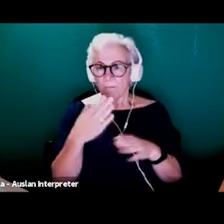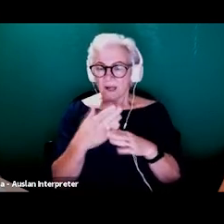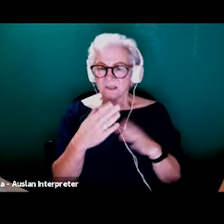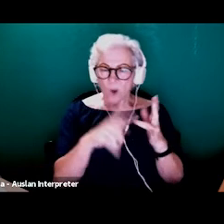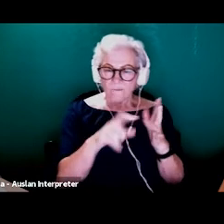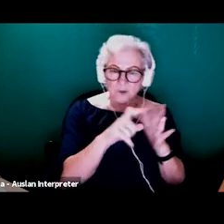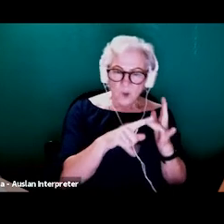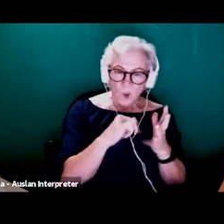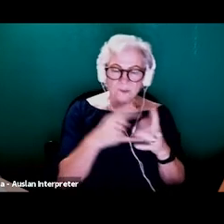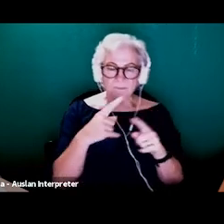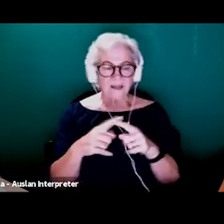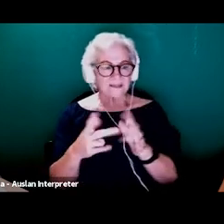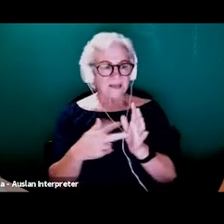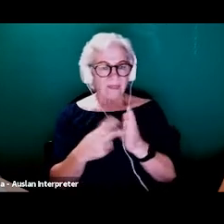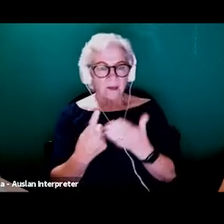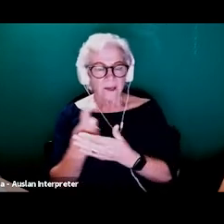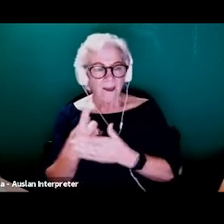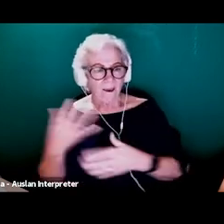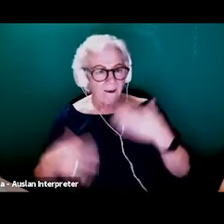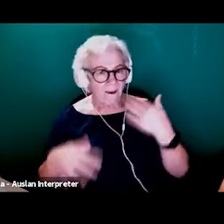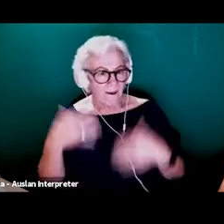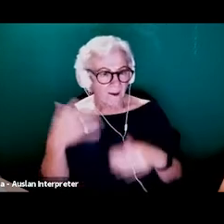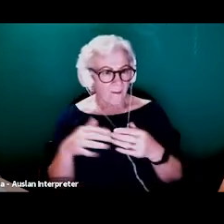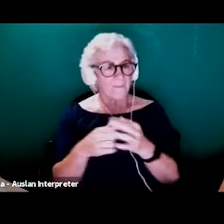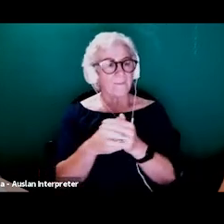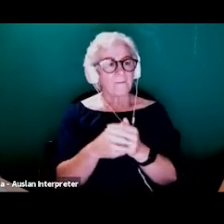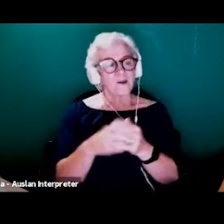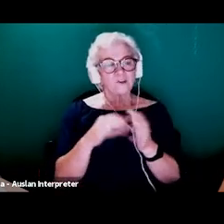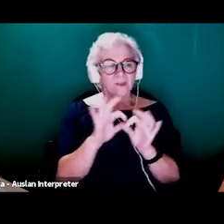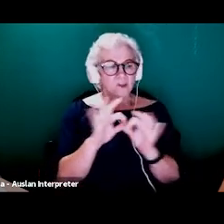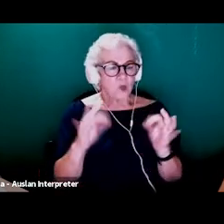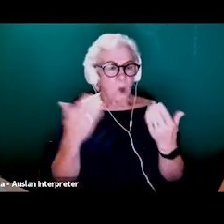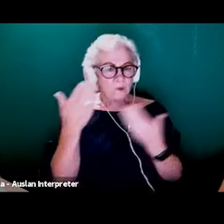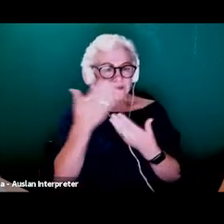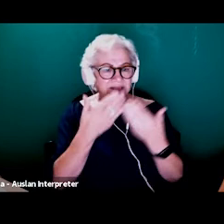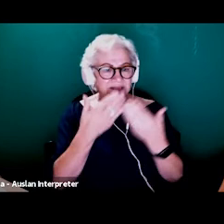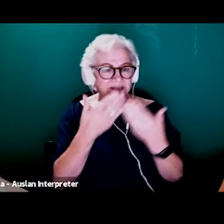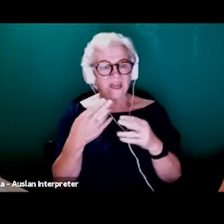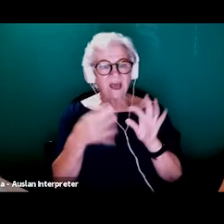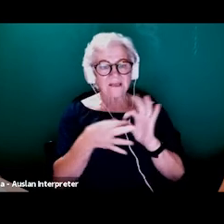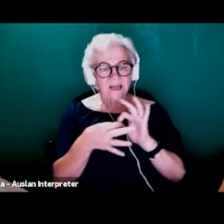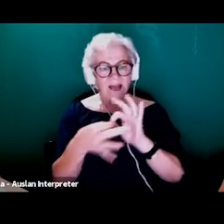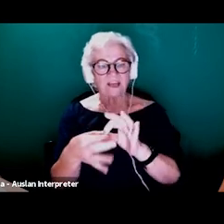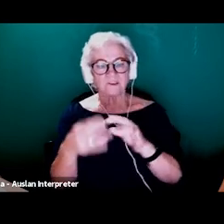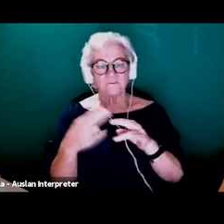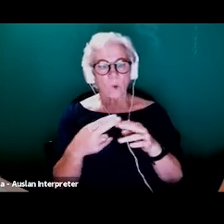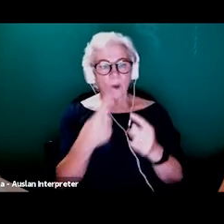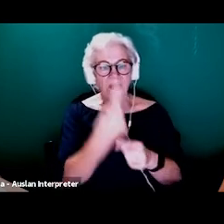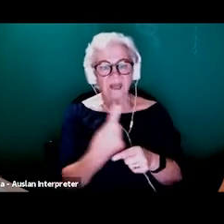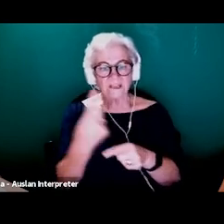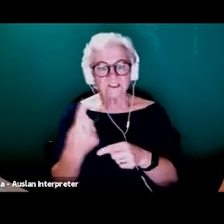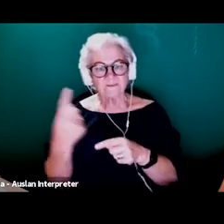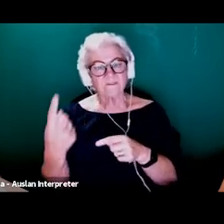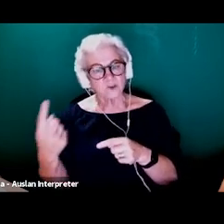in the public domain tend to be derived from ecological studies, and no study as yet has nationally